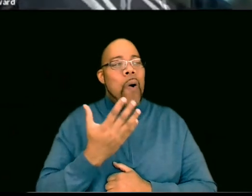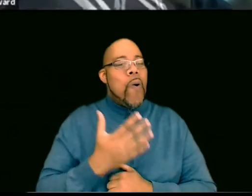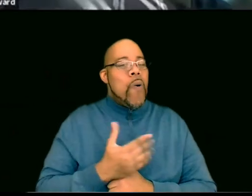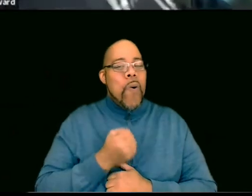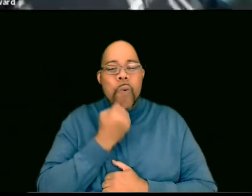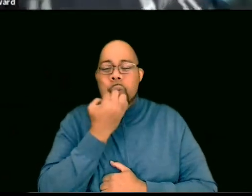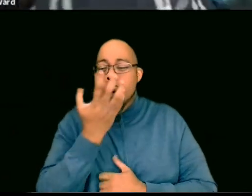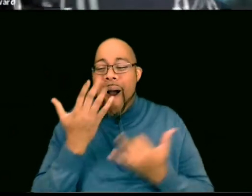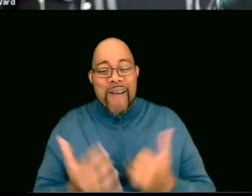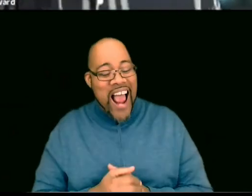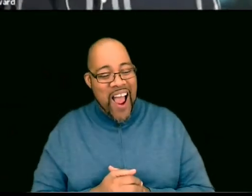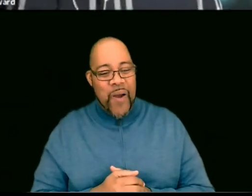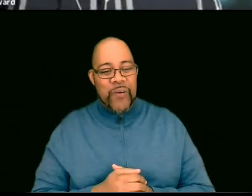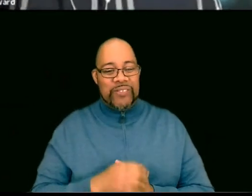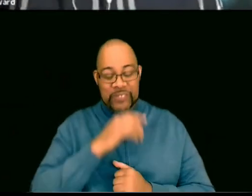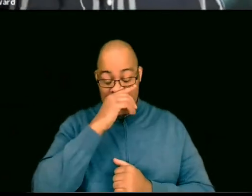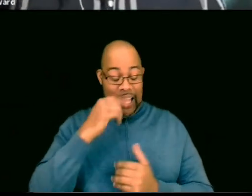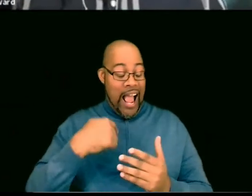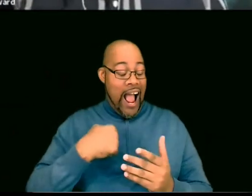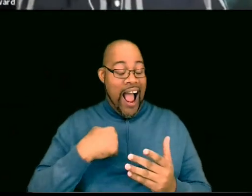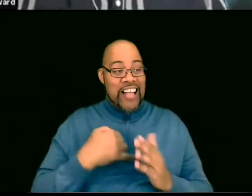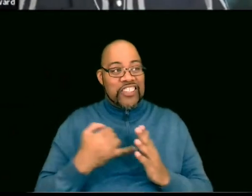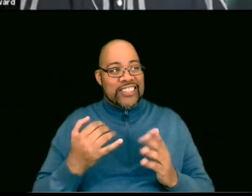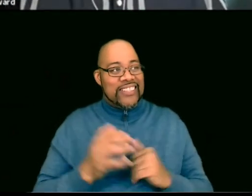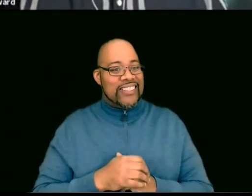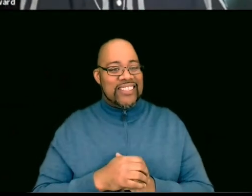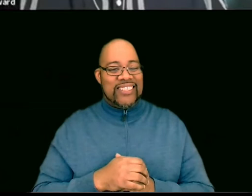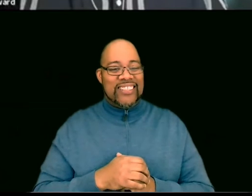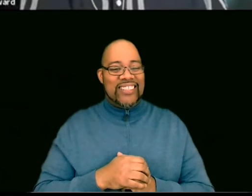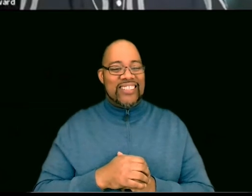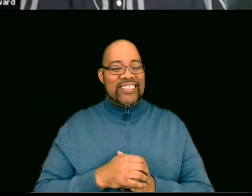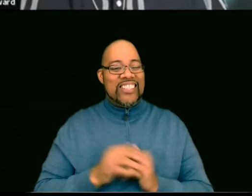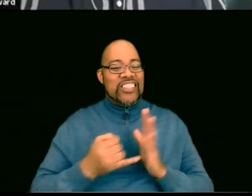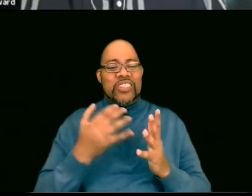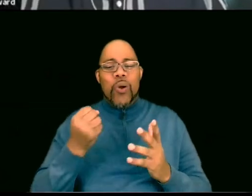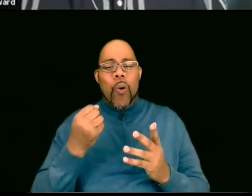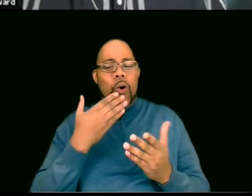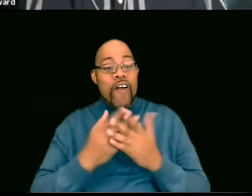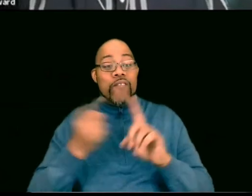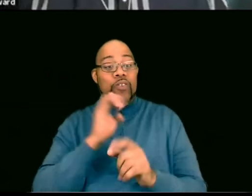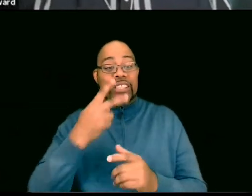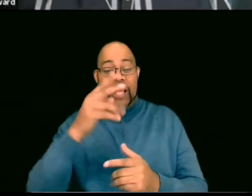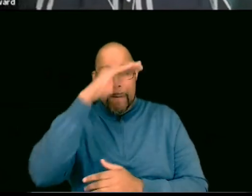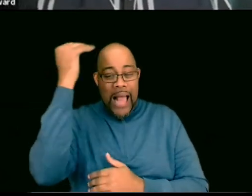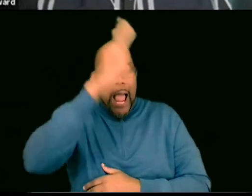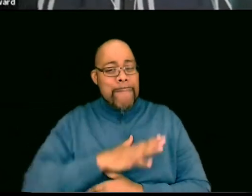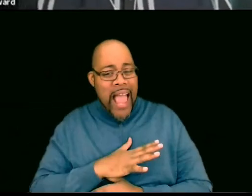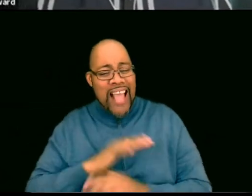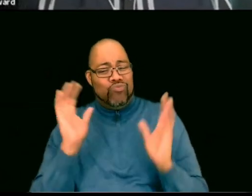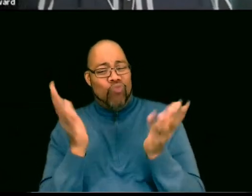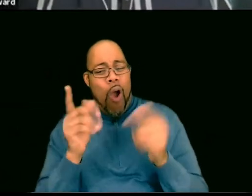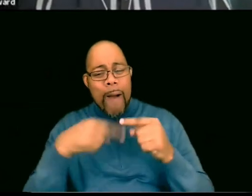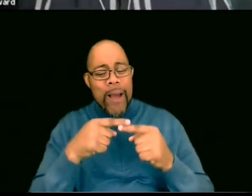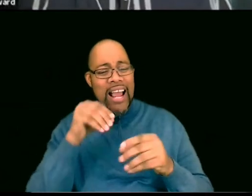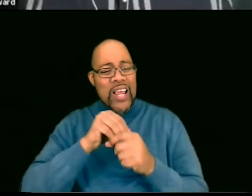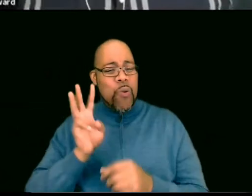so warm right now. Like I just, it was just so good to just, first of all, to see Black